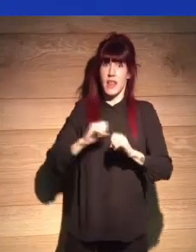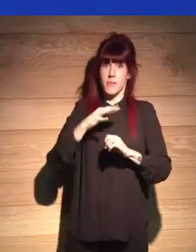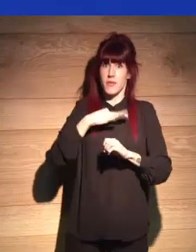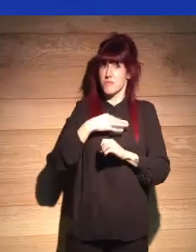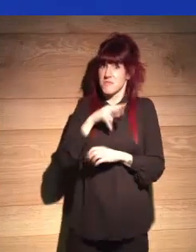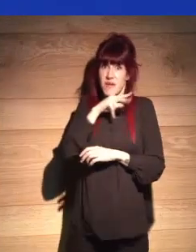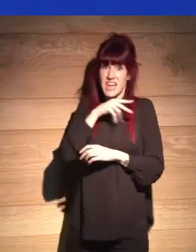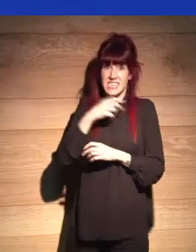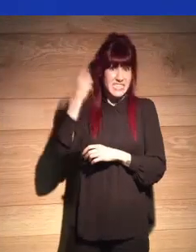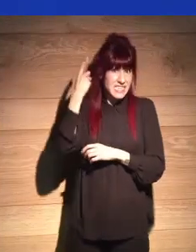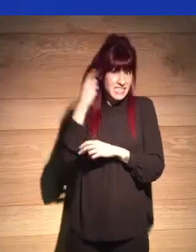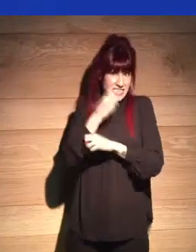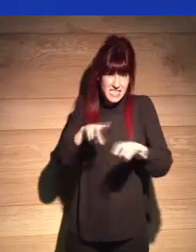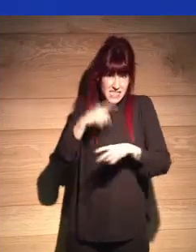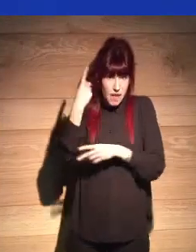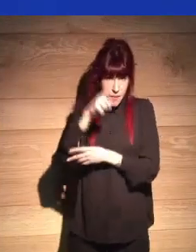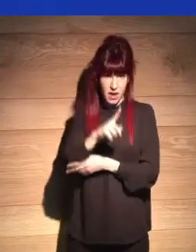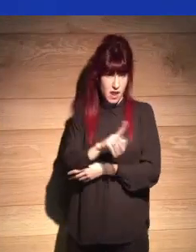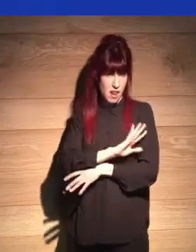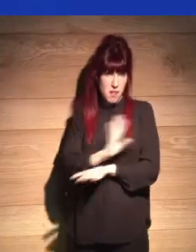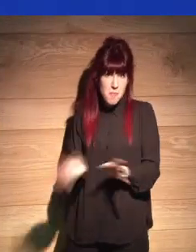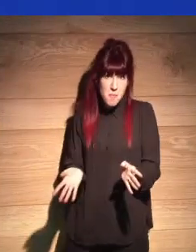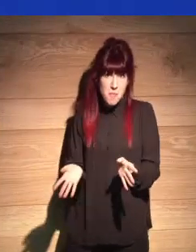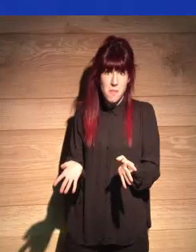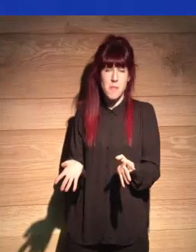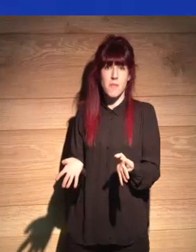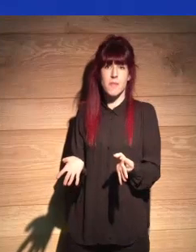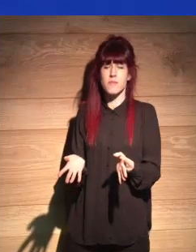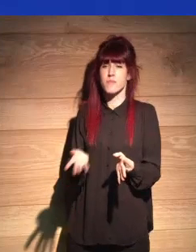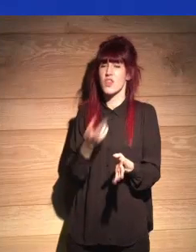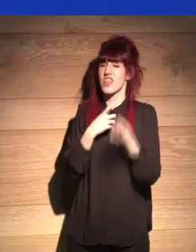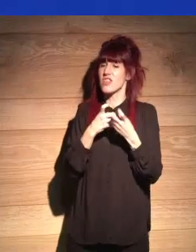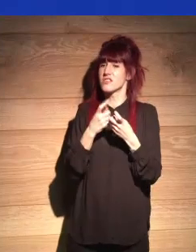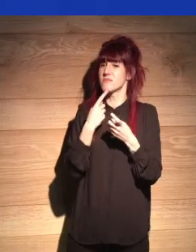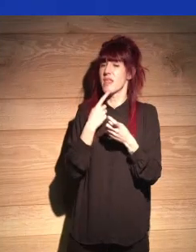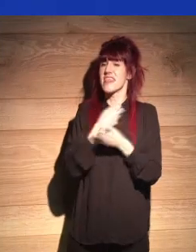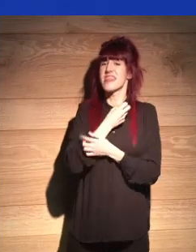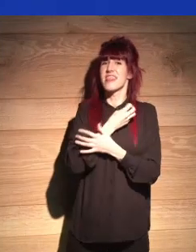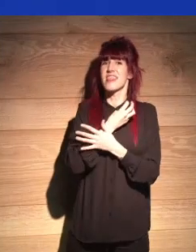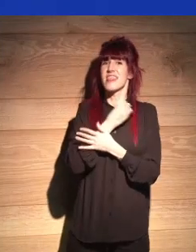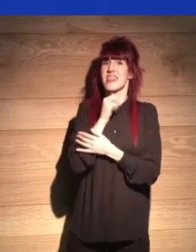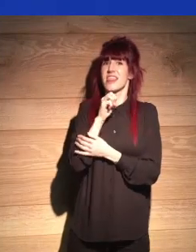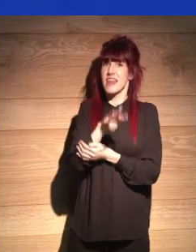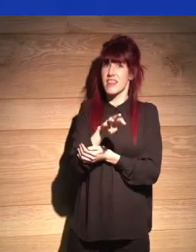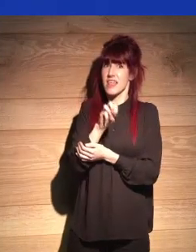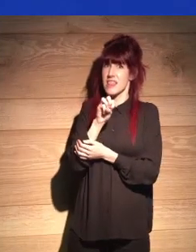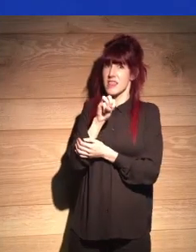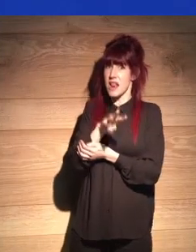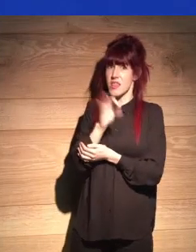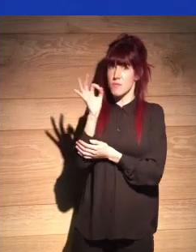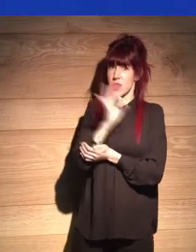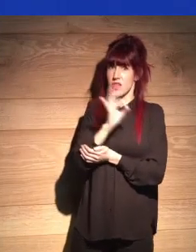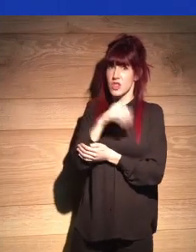anything, just talk without knowing. Well, the data were, we have had